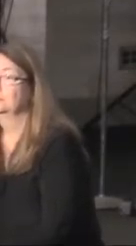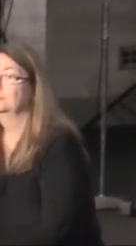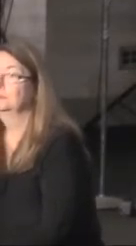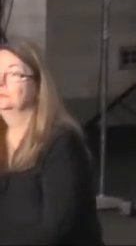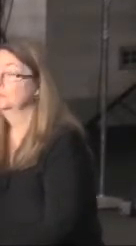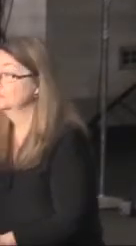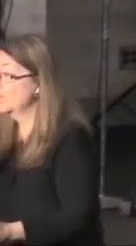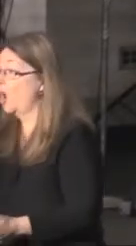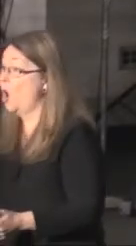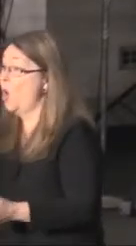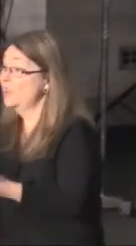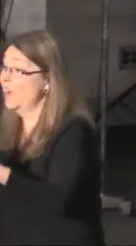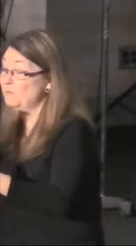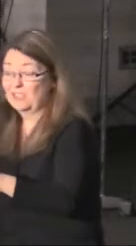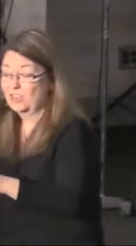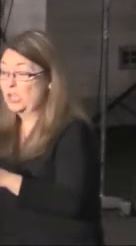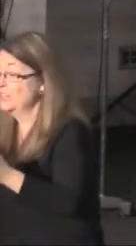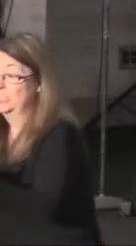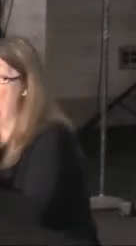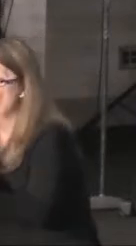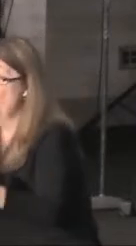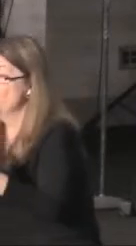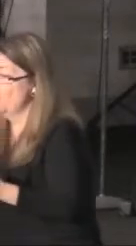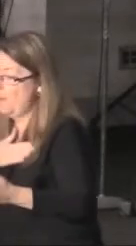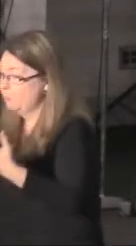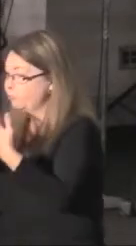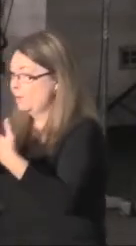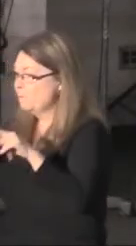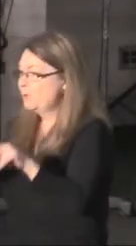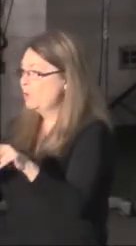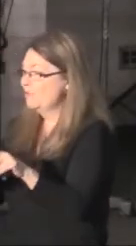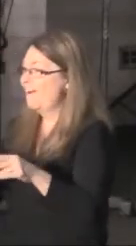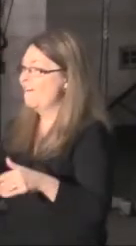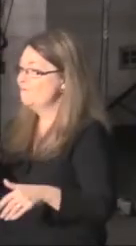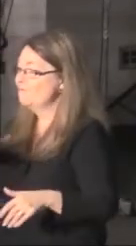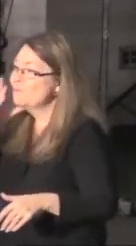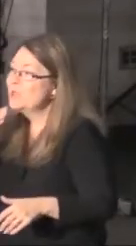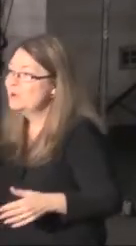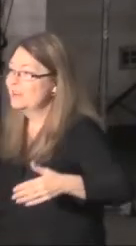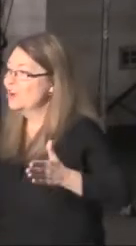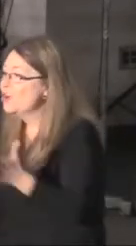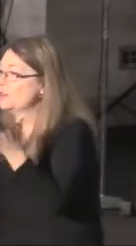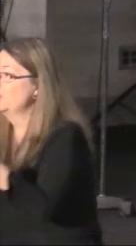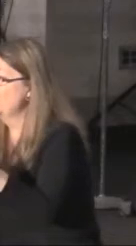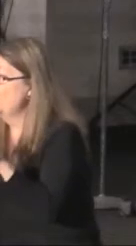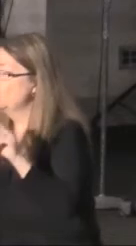fear. Not only is the gospel unable to be stopped, but through my imprisonment, people are actually encouraged. You know, people are always